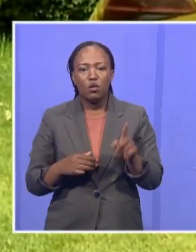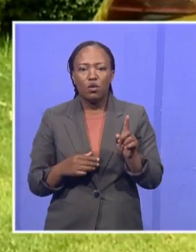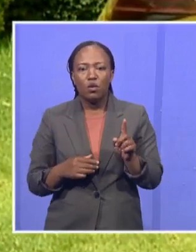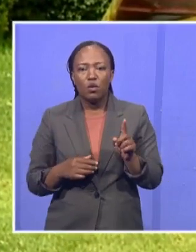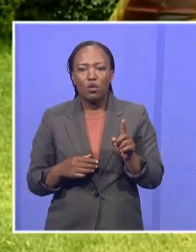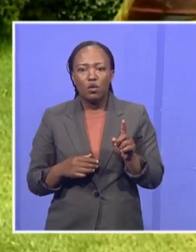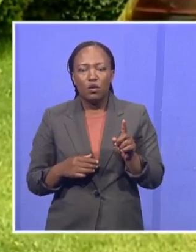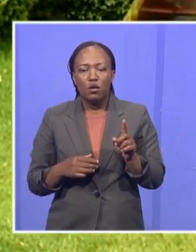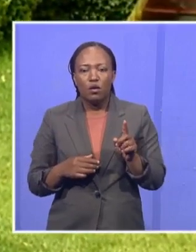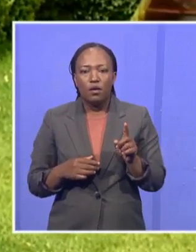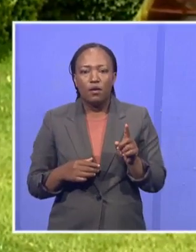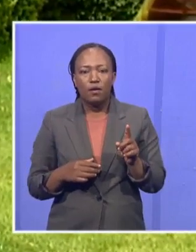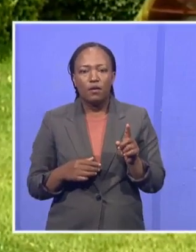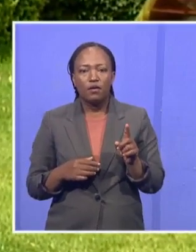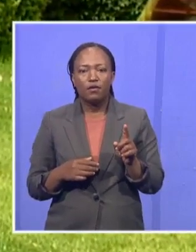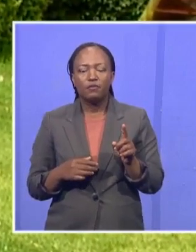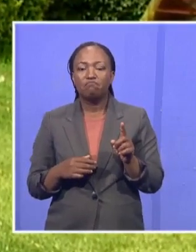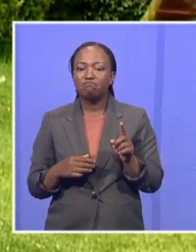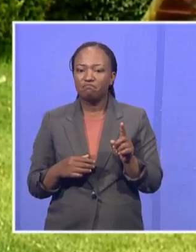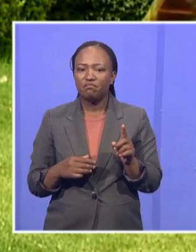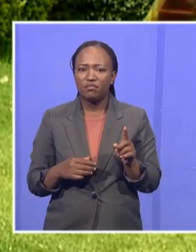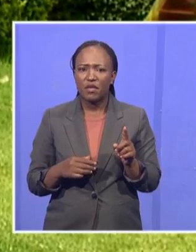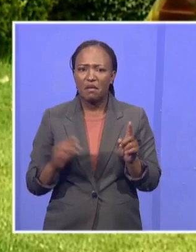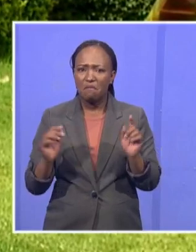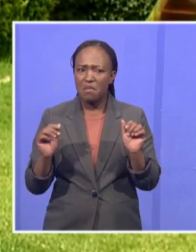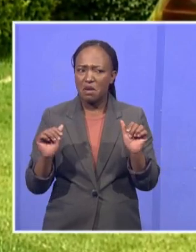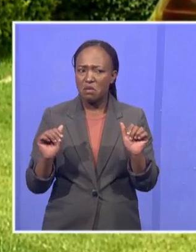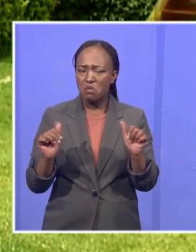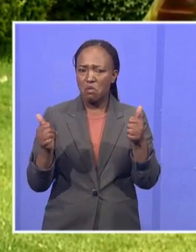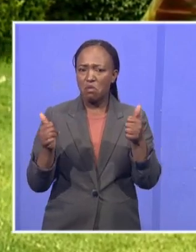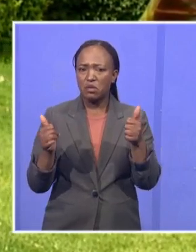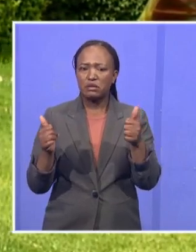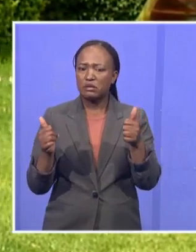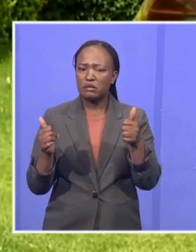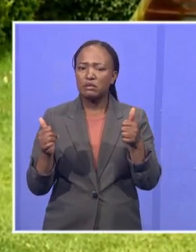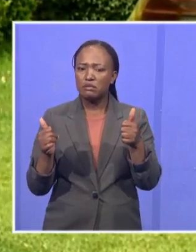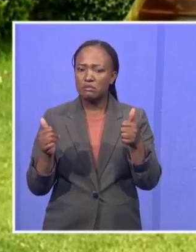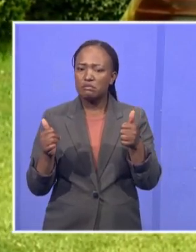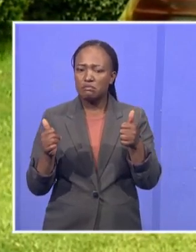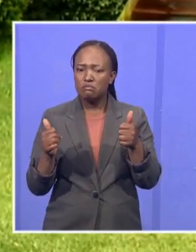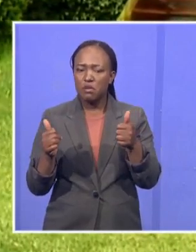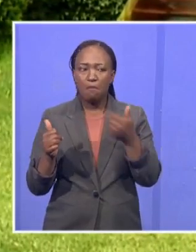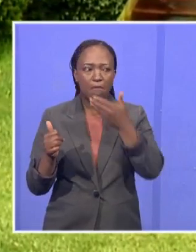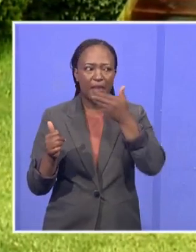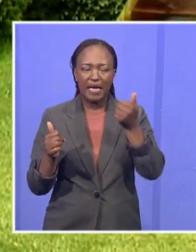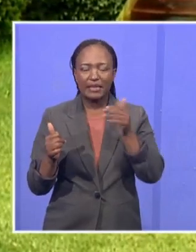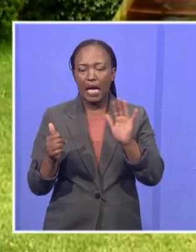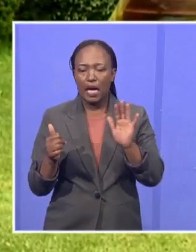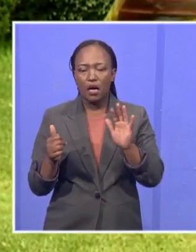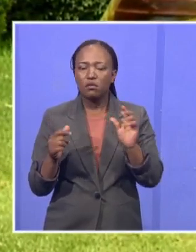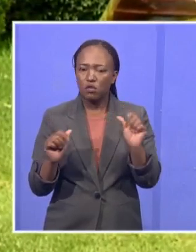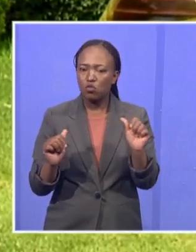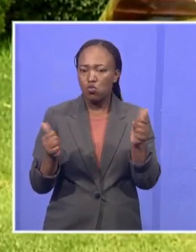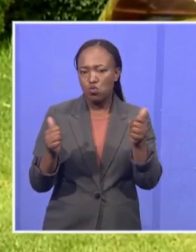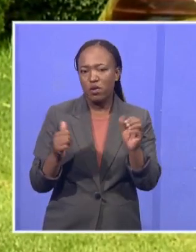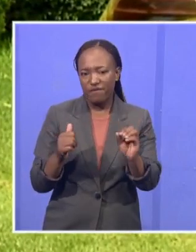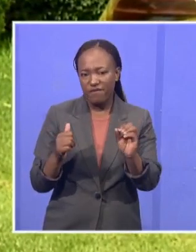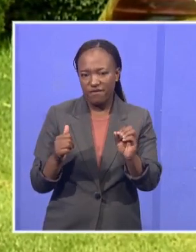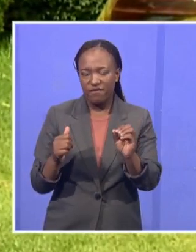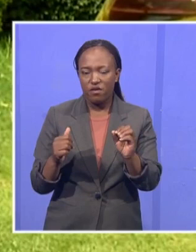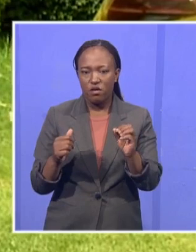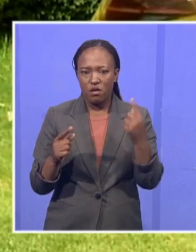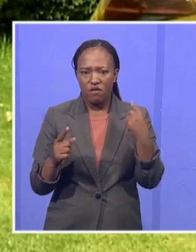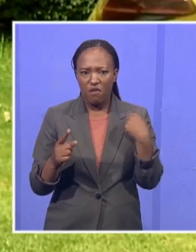the good, I wouldn't say best performing schools in Gauteng, but it is doing well, in particular if you think about where